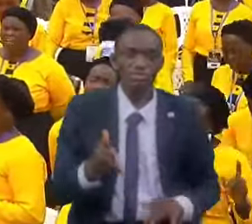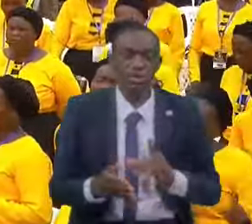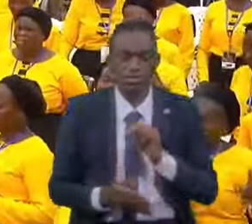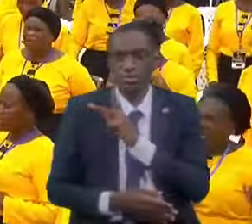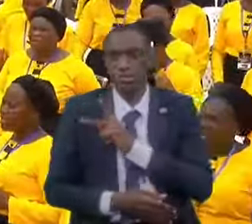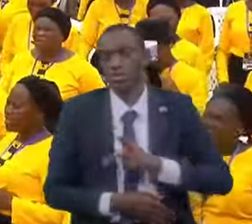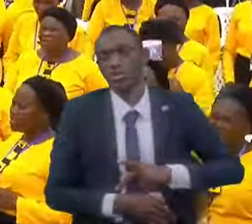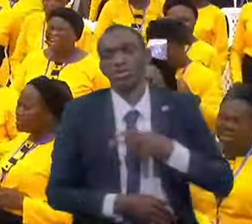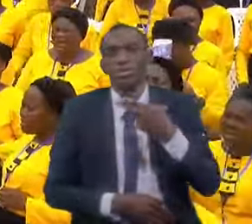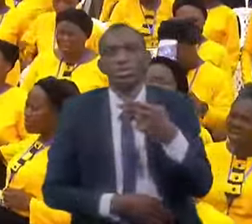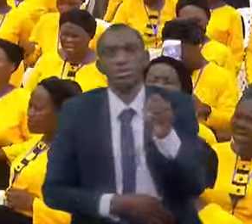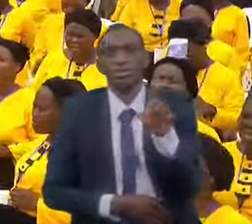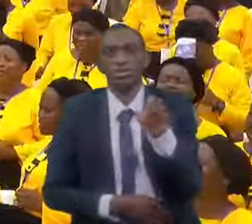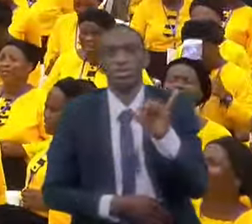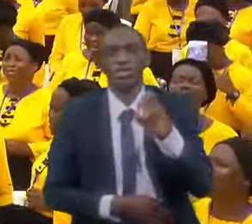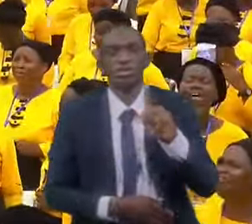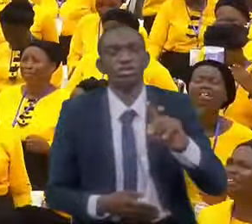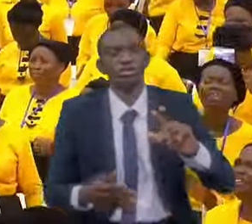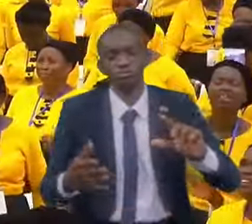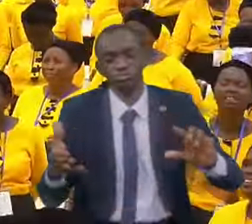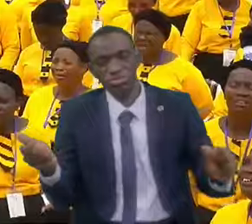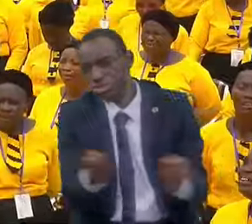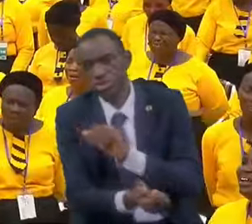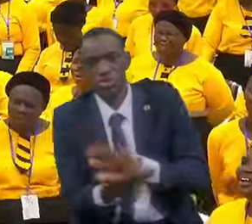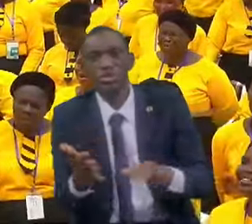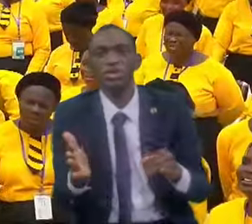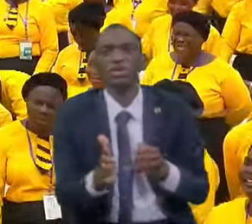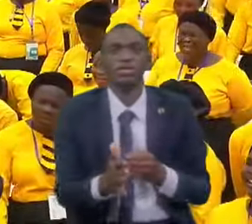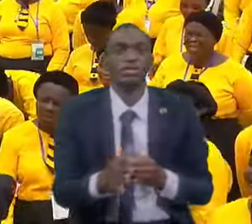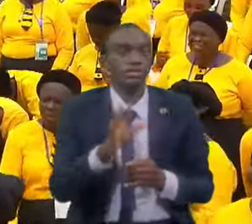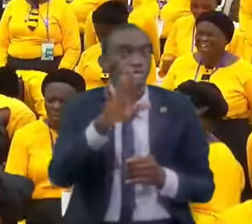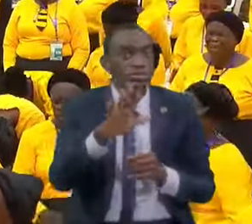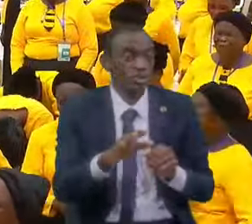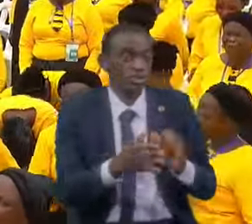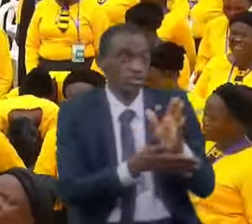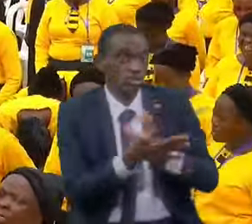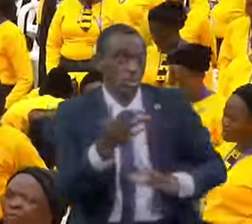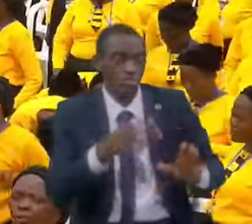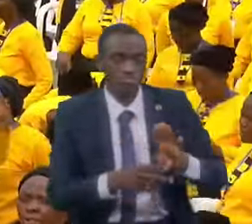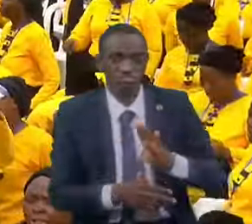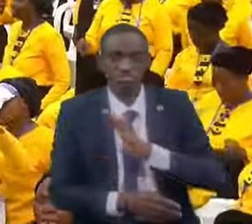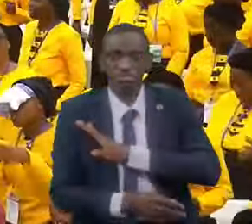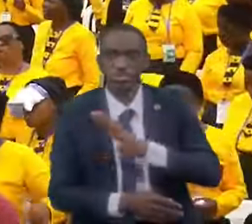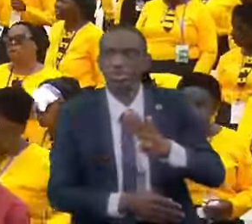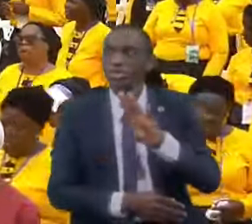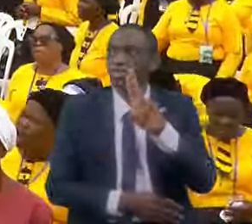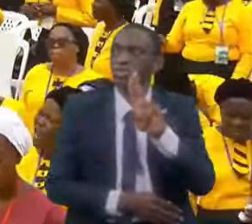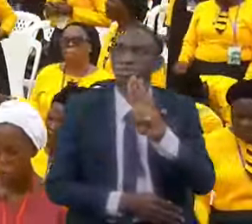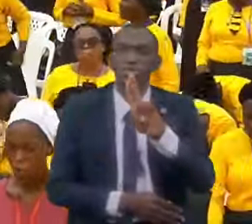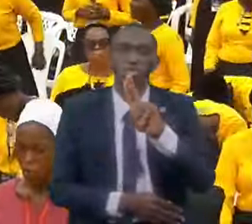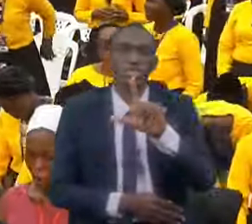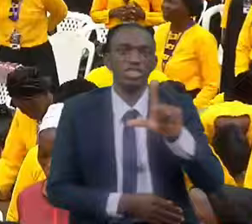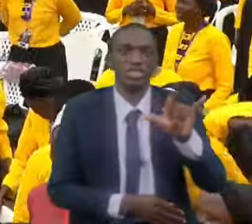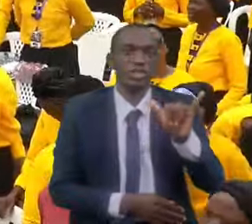and the bullies in the land will bully on you if you dare touch that thing. David